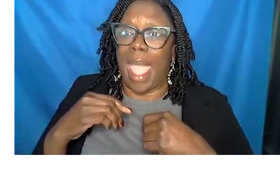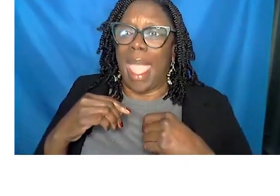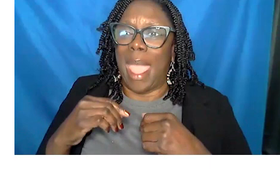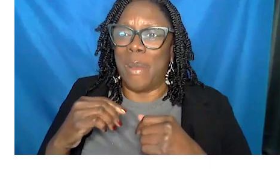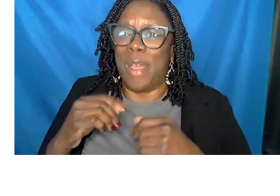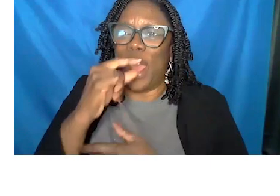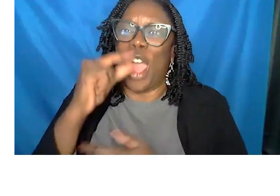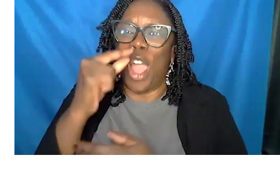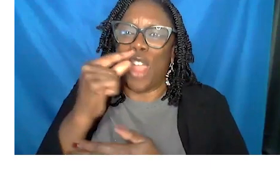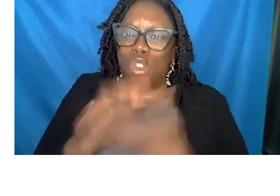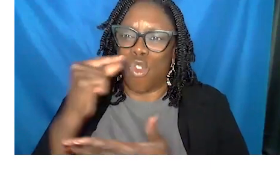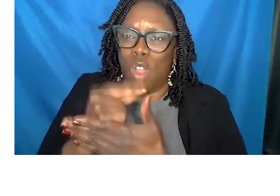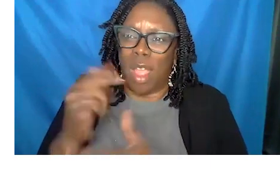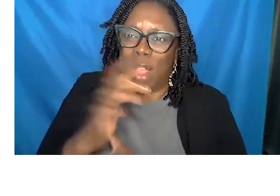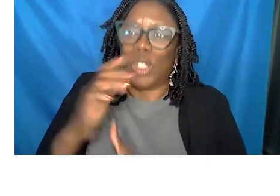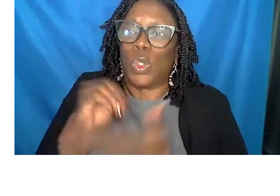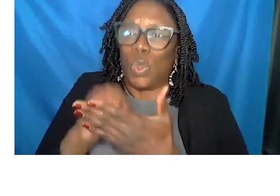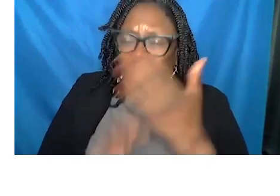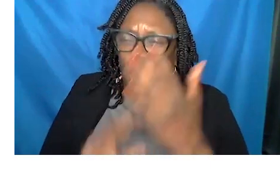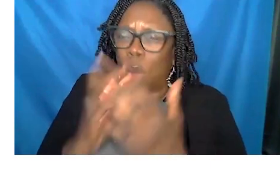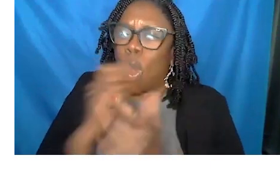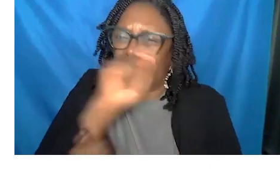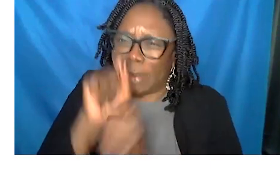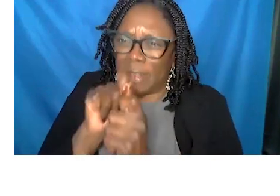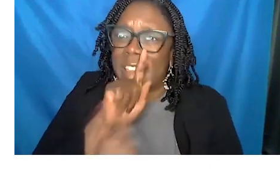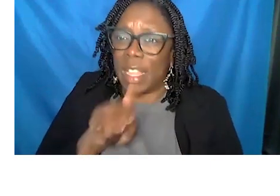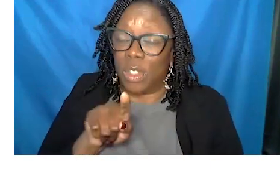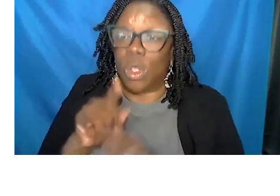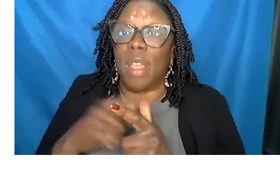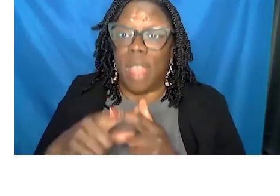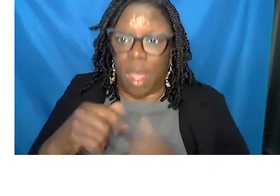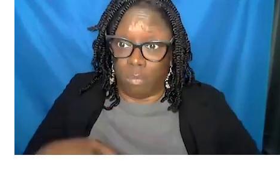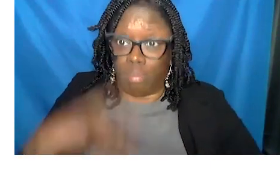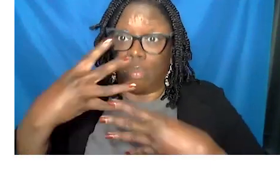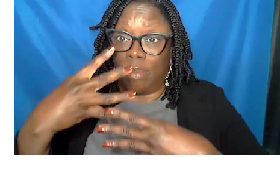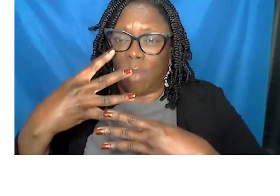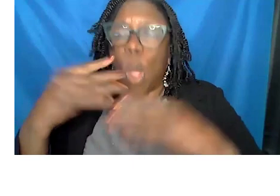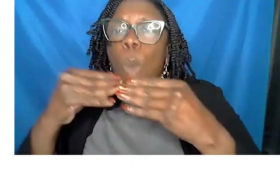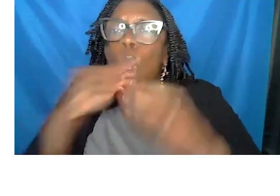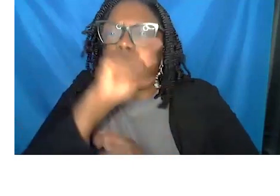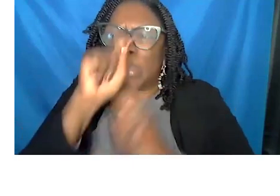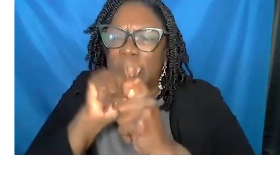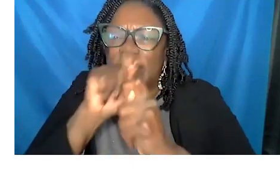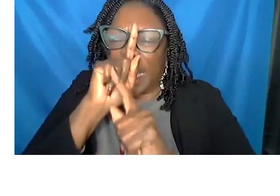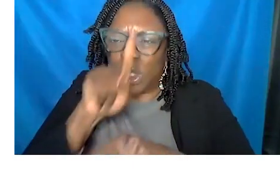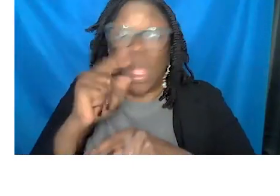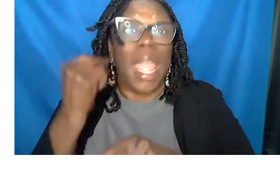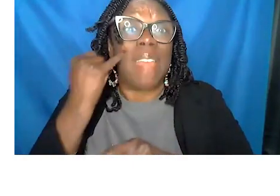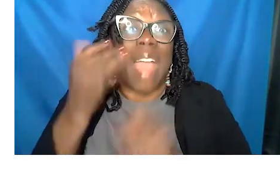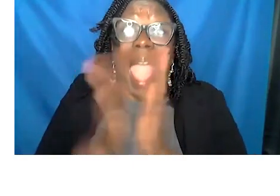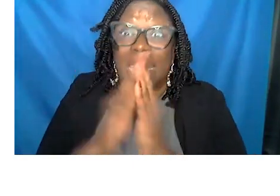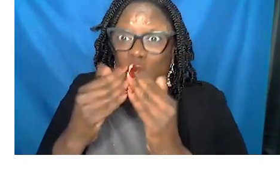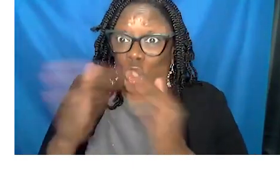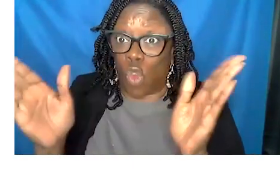this question. It'll give me a very, very different question than if I were to just ask it, answer this question without any kind